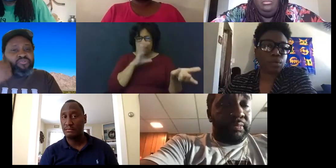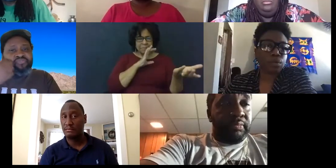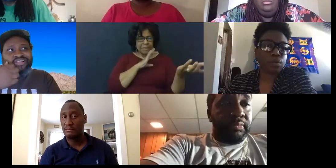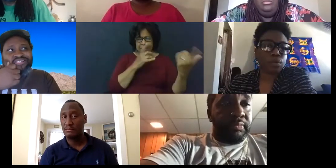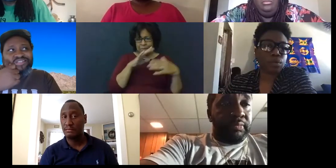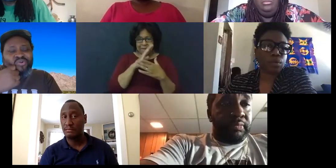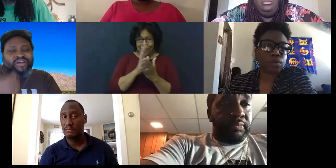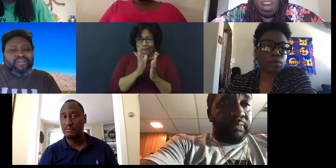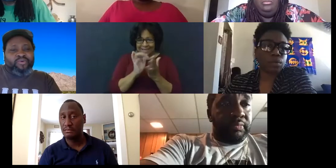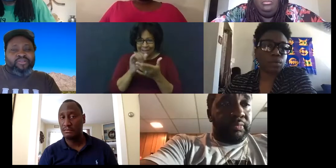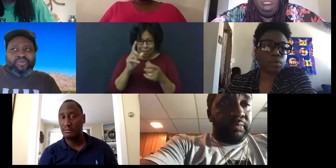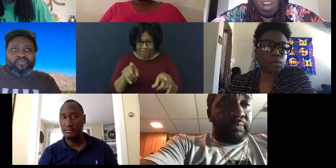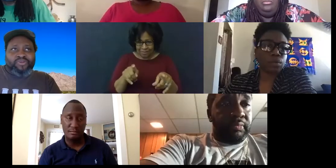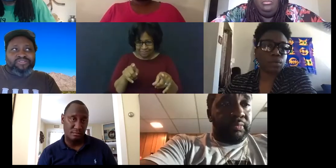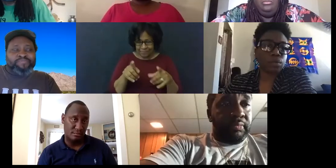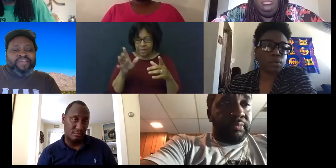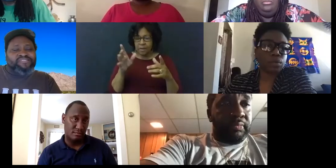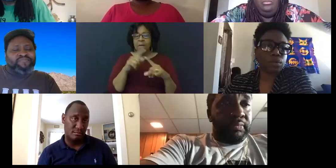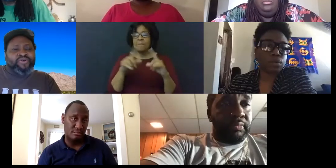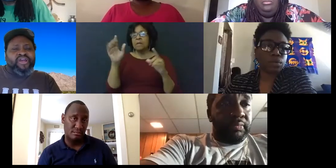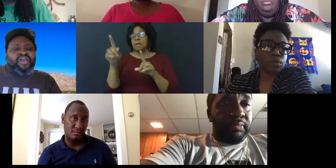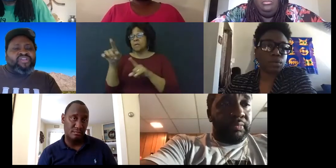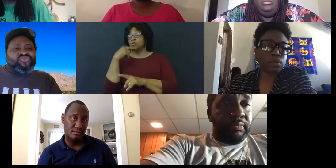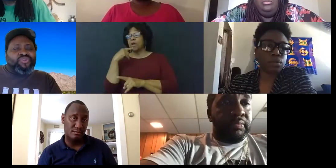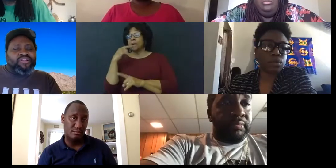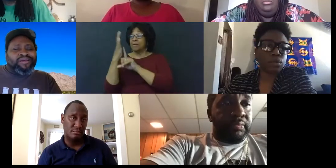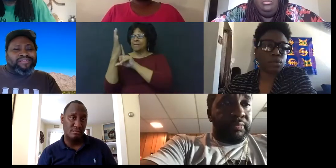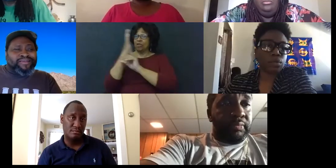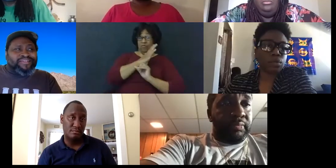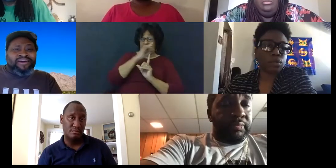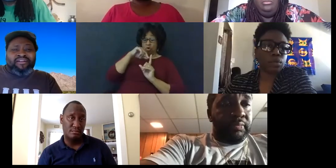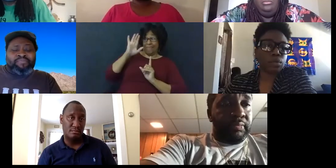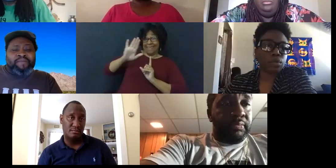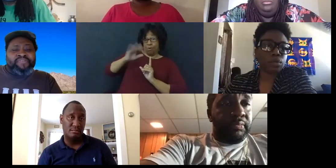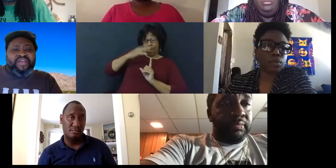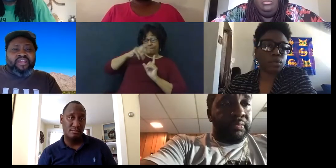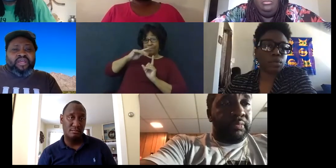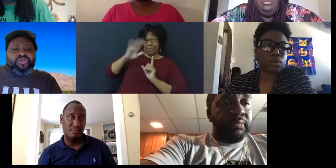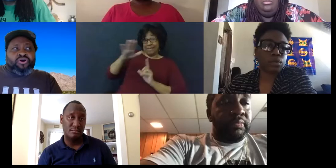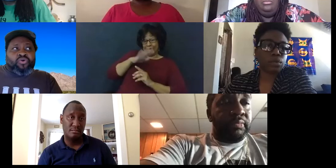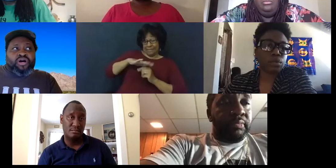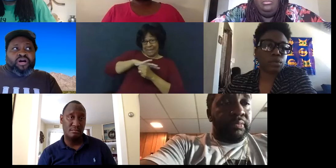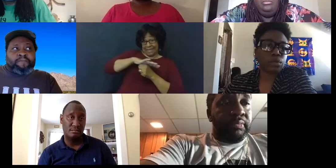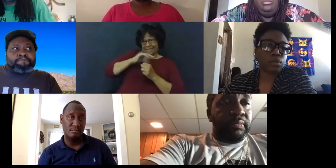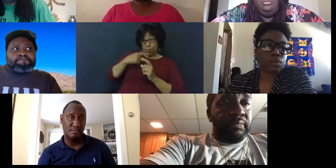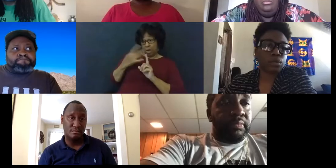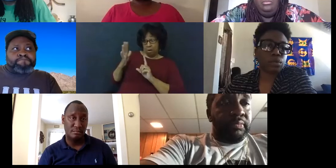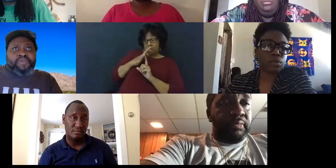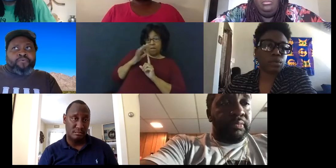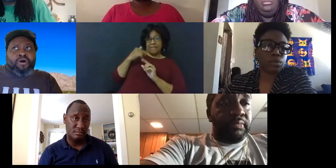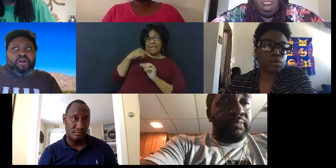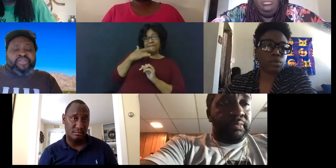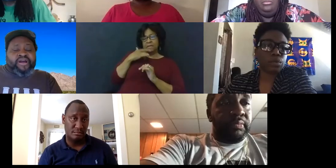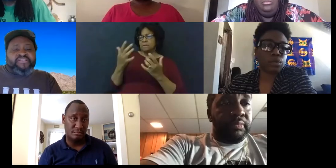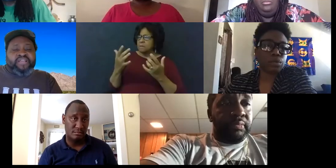with you in relation to the whole idea with the spaces if we're intruding. And I think that's kind of the problem, is that, you know,